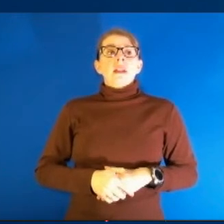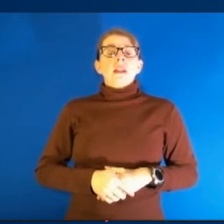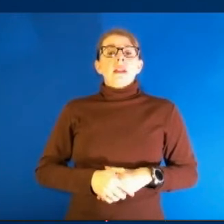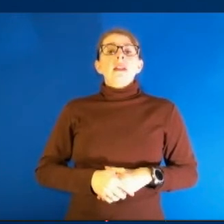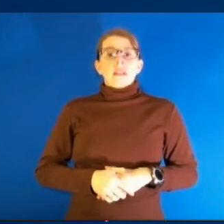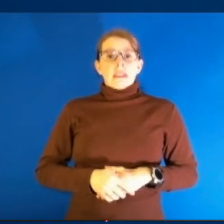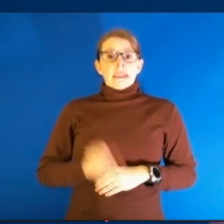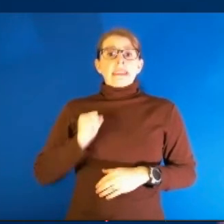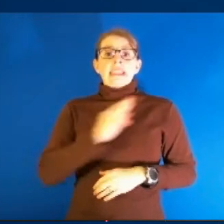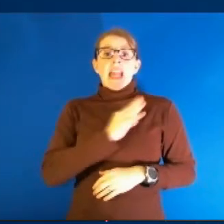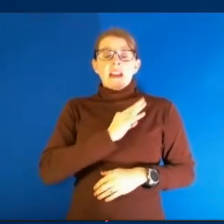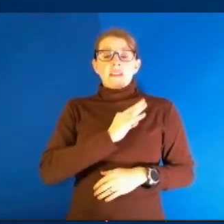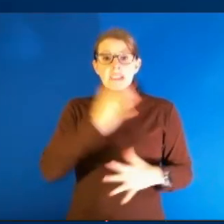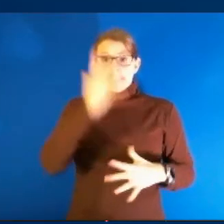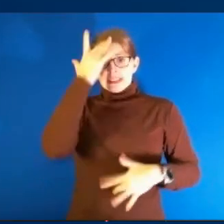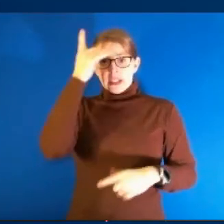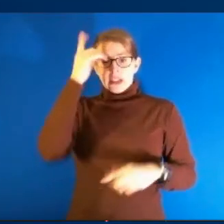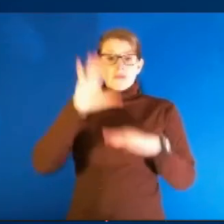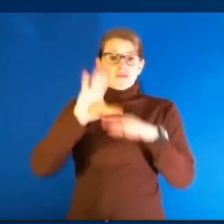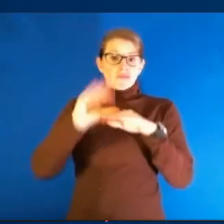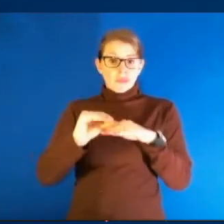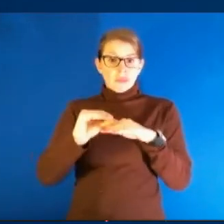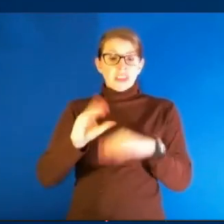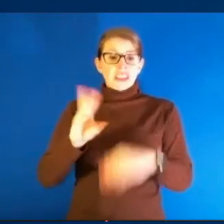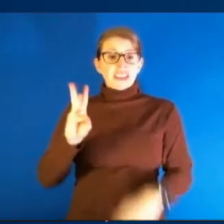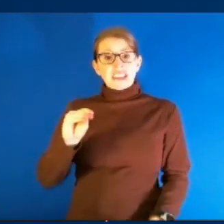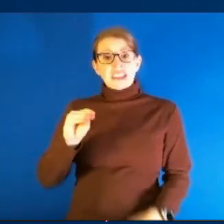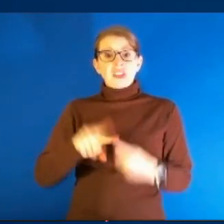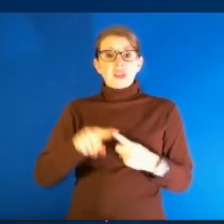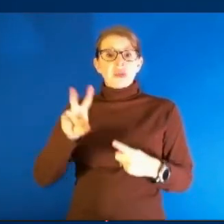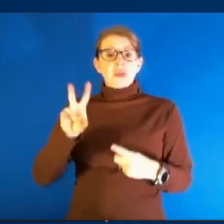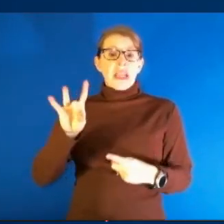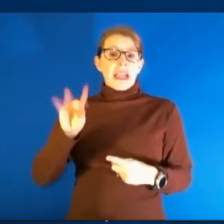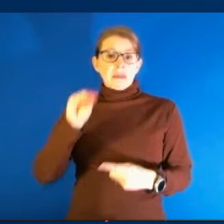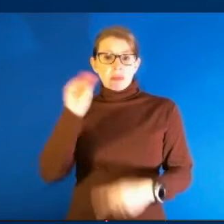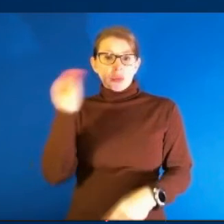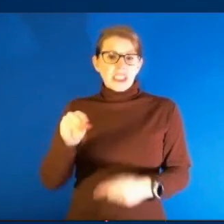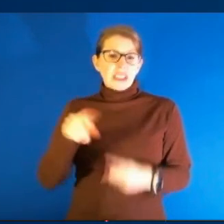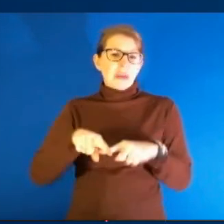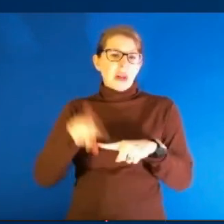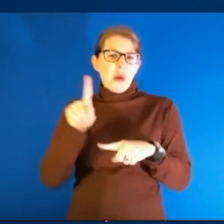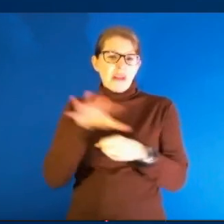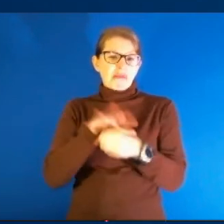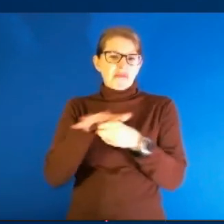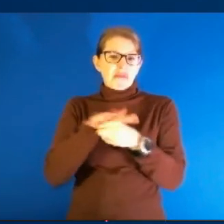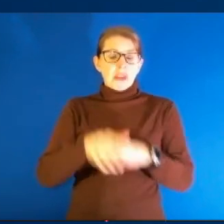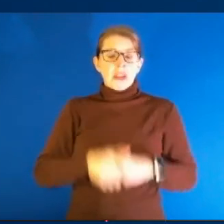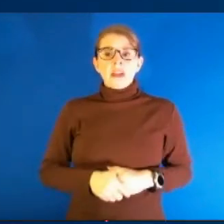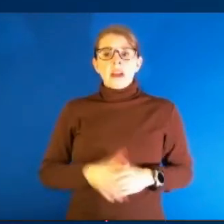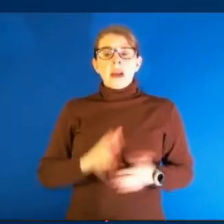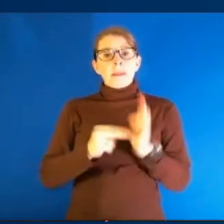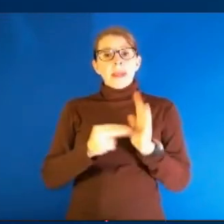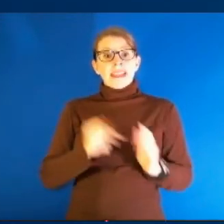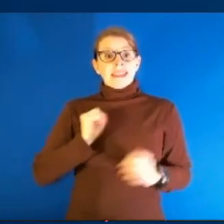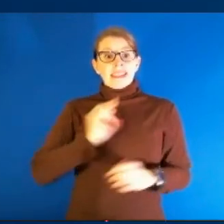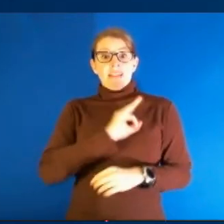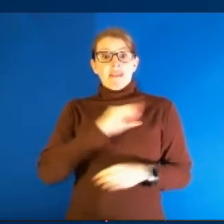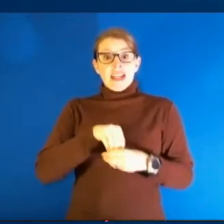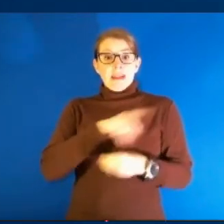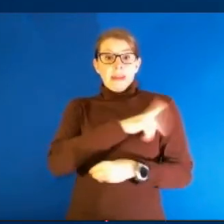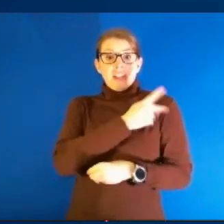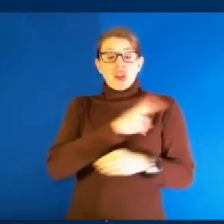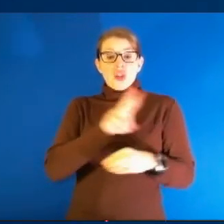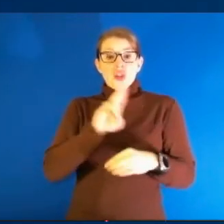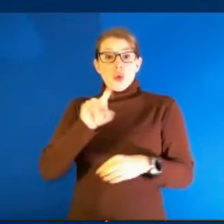80%, and depending on different area. And as a result, we're better able to staff our inpatient units. So we've opened up our